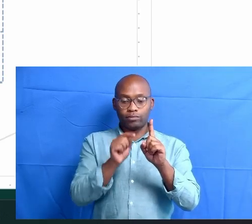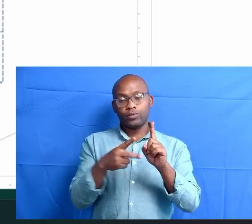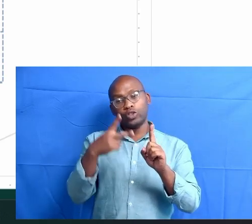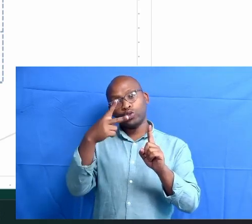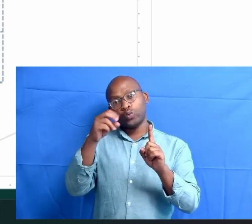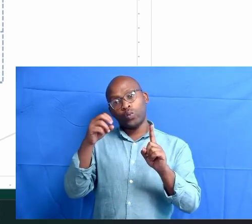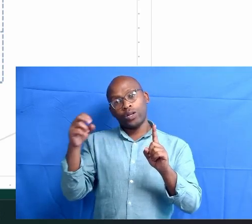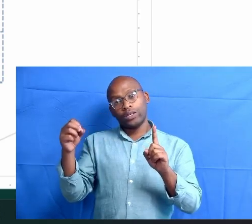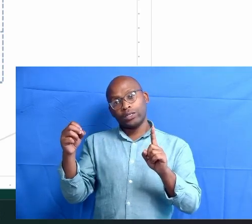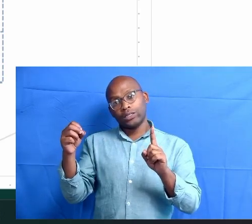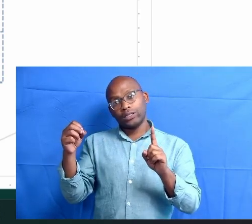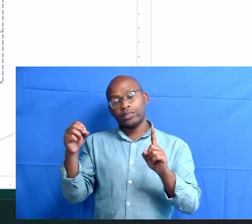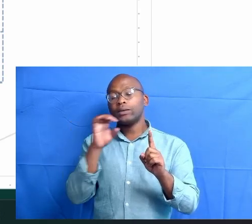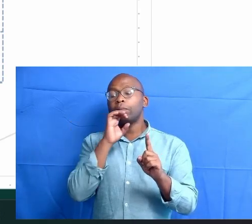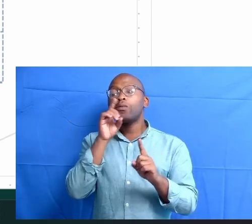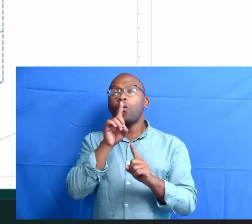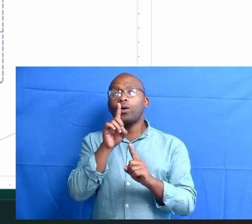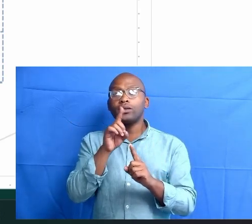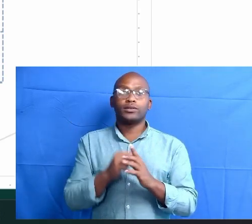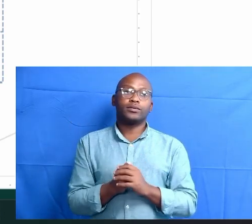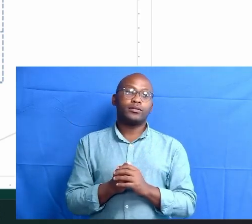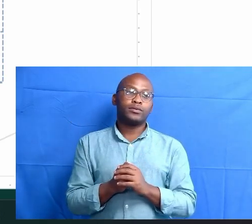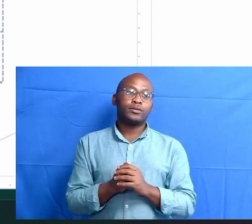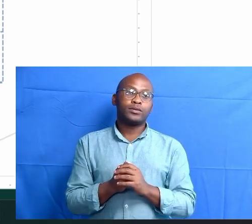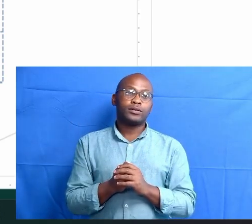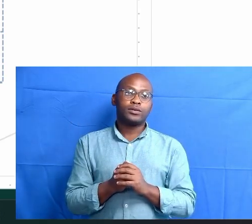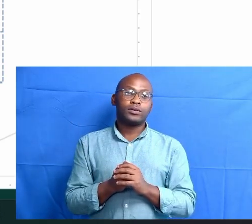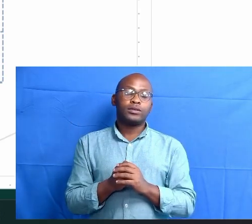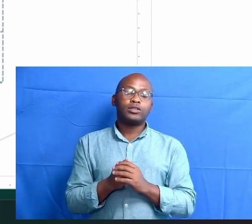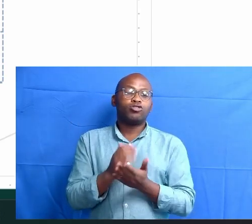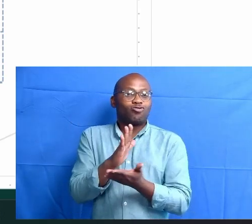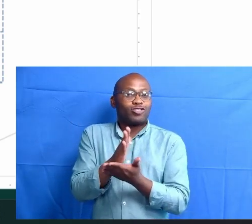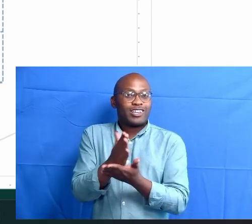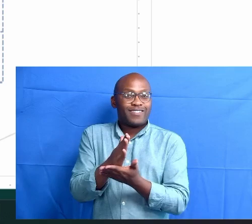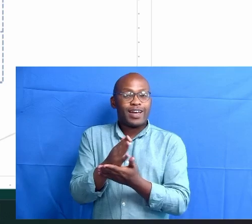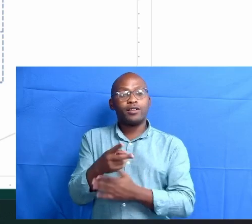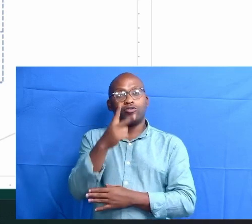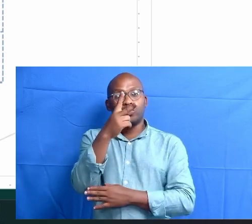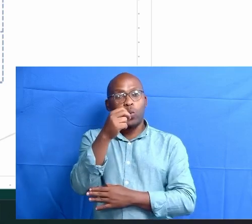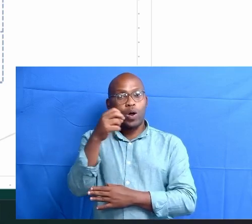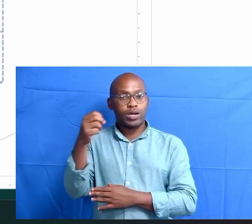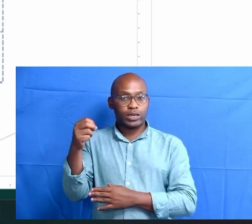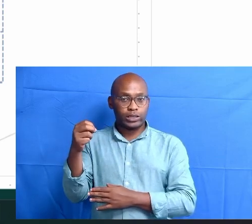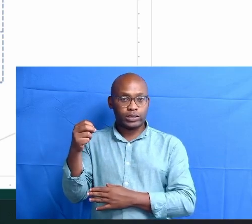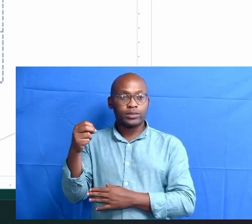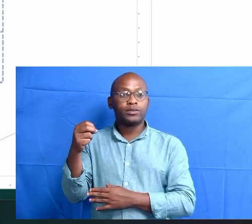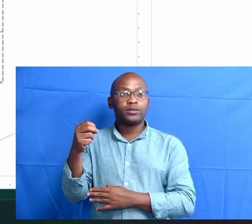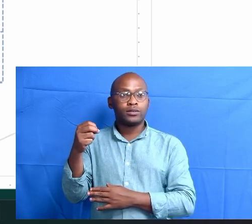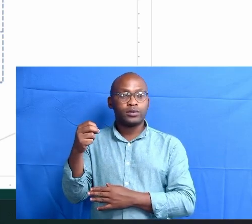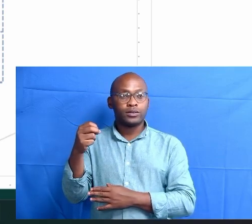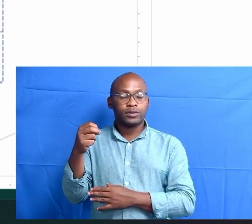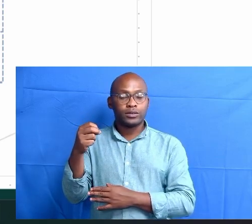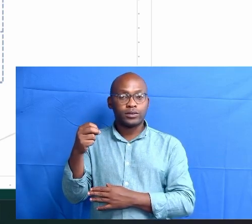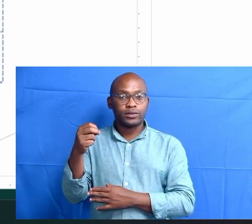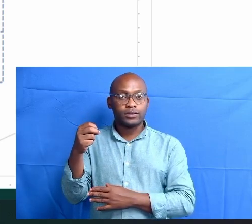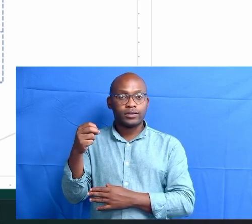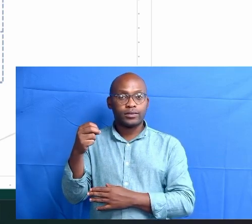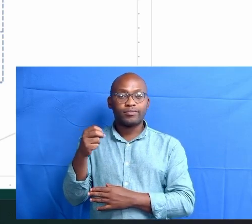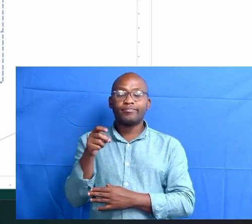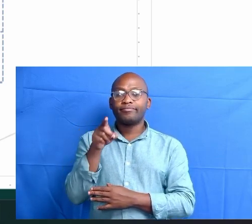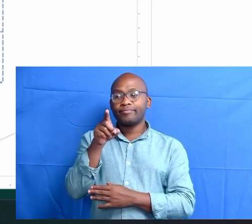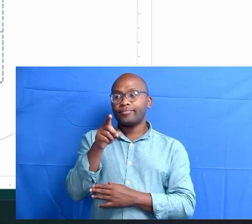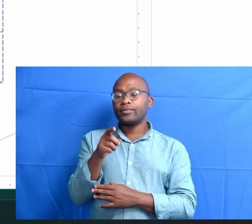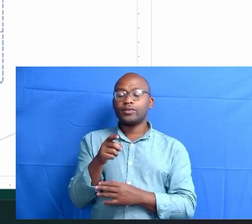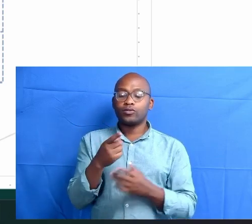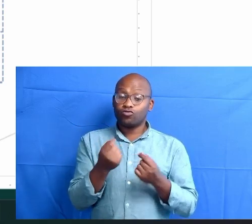1:200 of the scales, also it means that you are going to divide by 200, and then that's what you are going